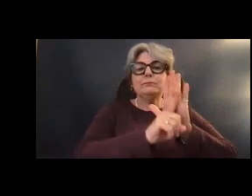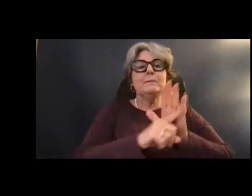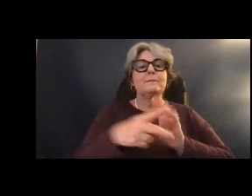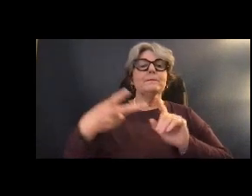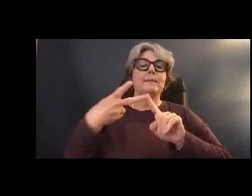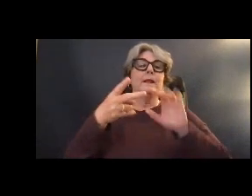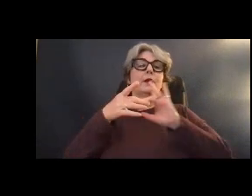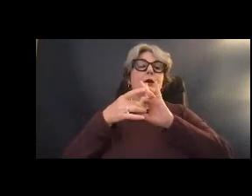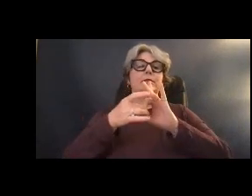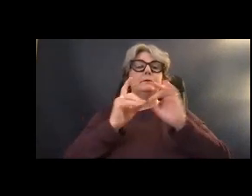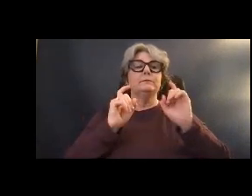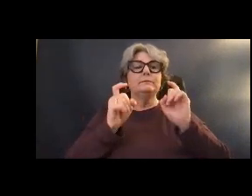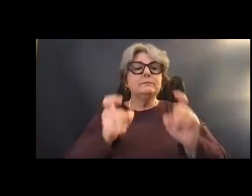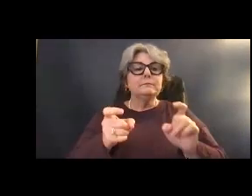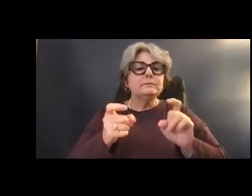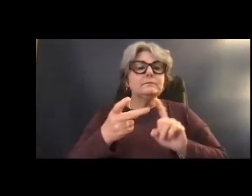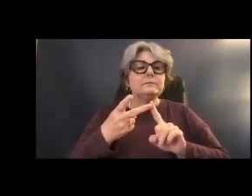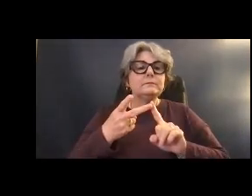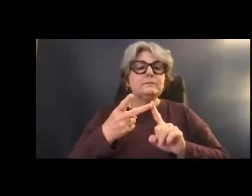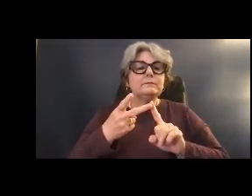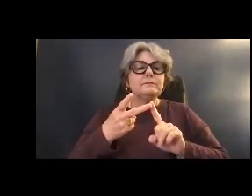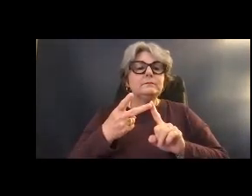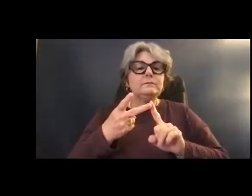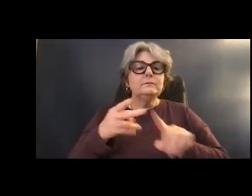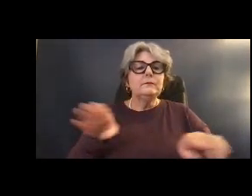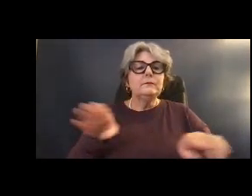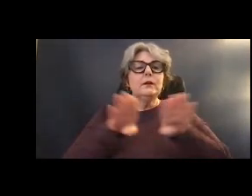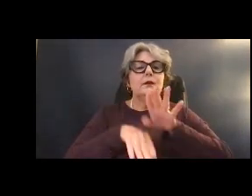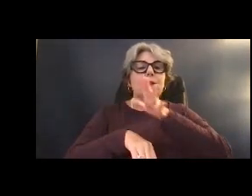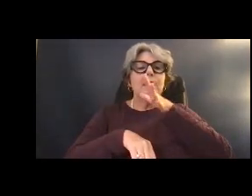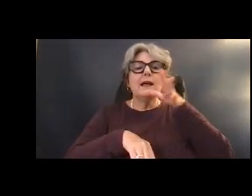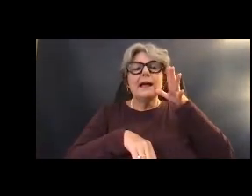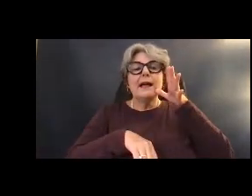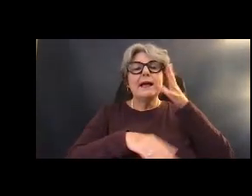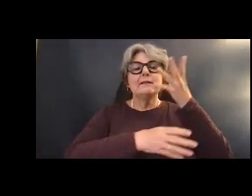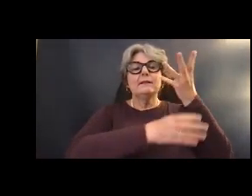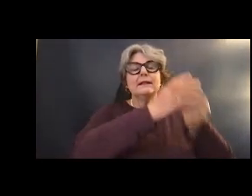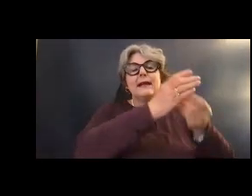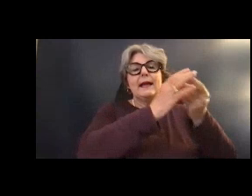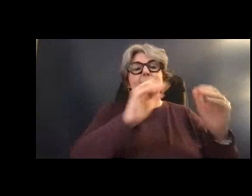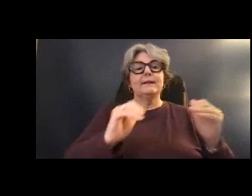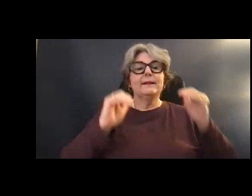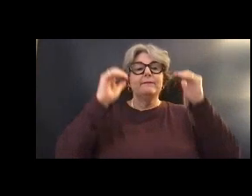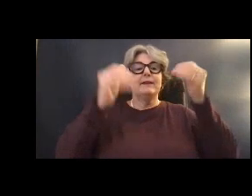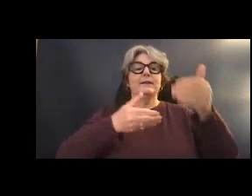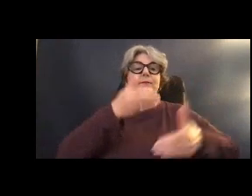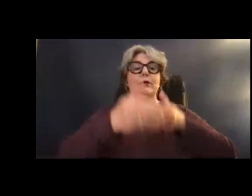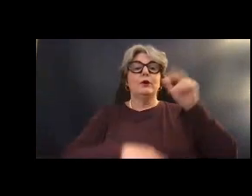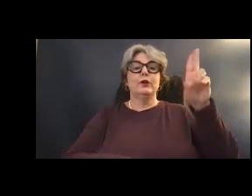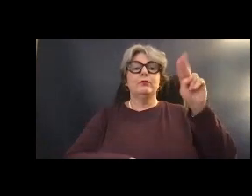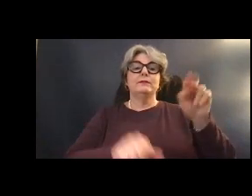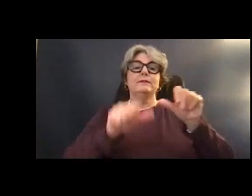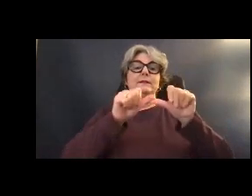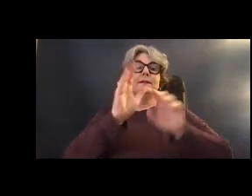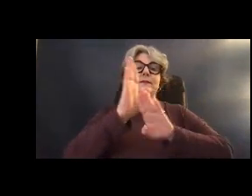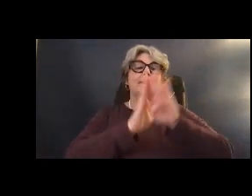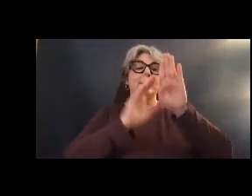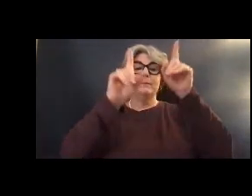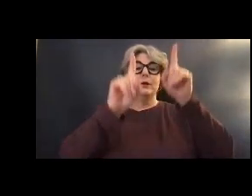coalition contributes to closing ag productivity gaps and advance progress on the UN Sustainable Development